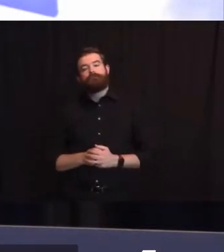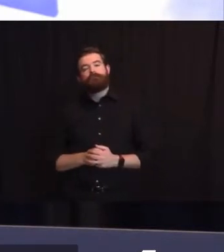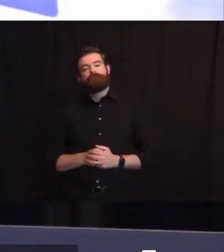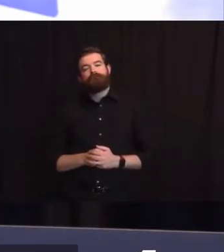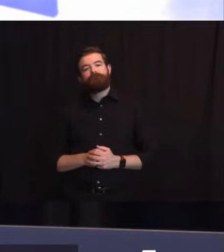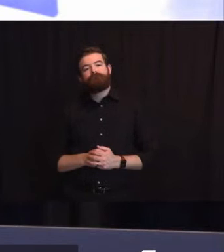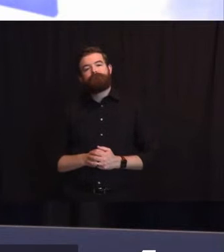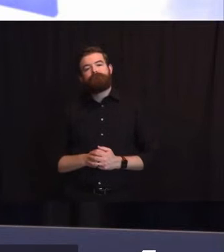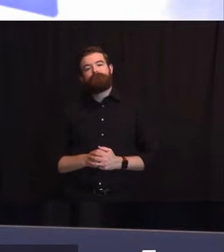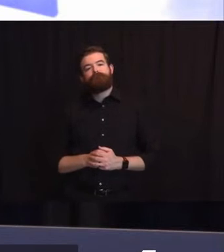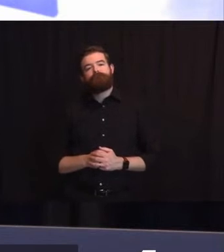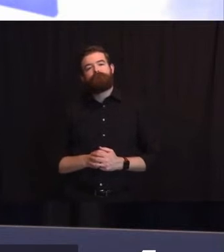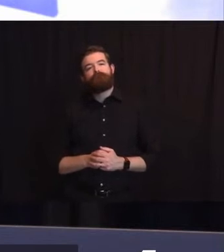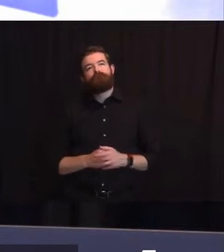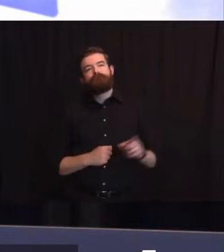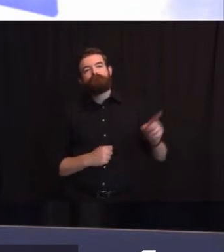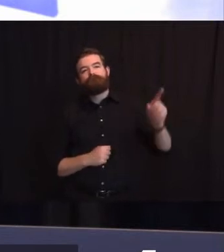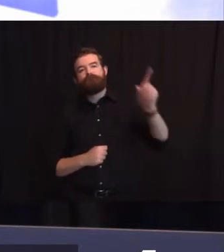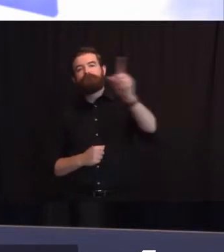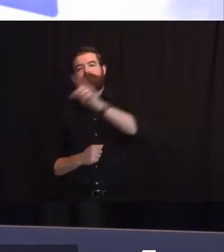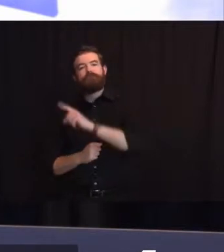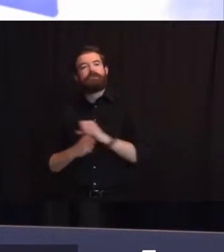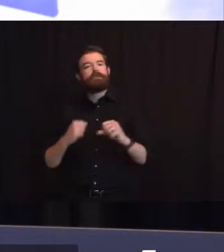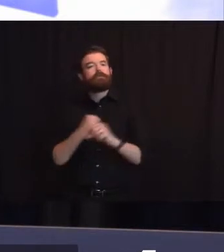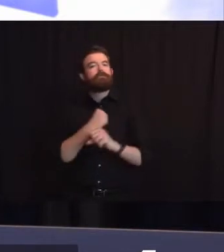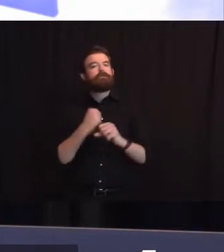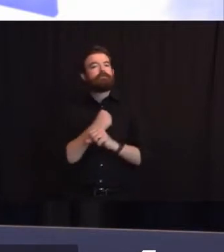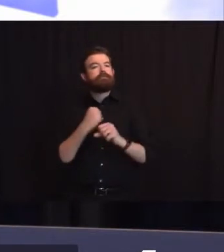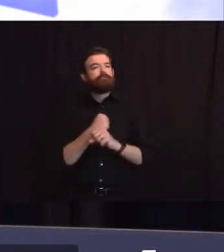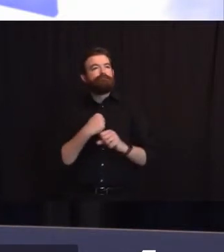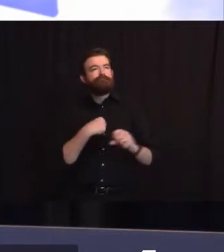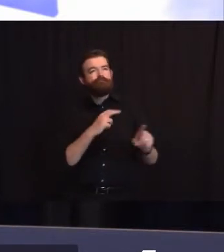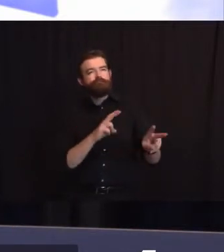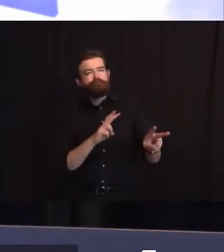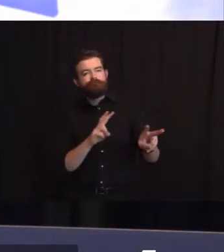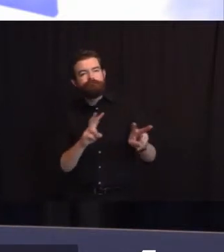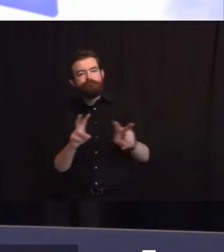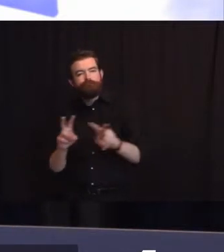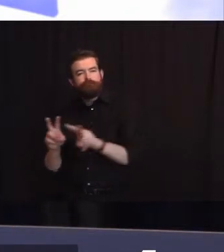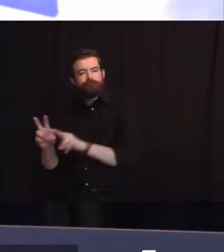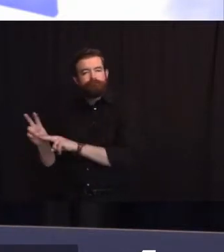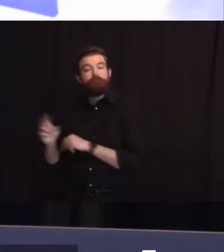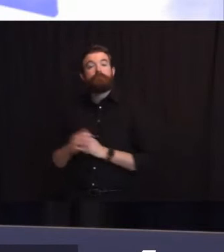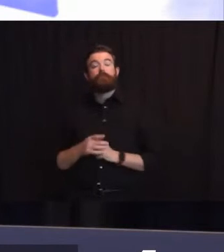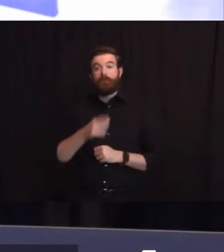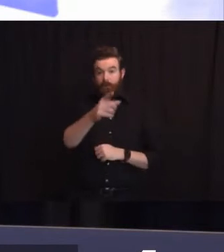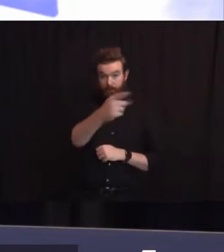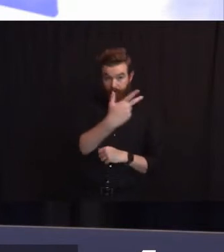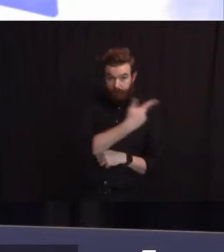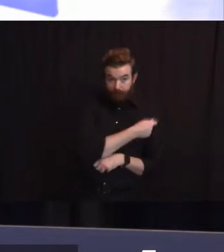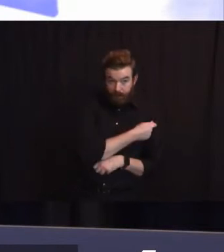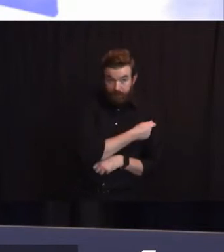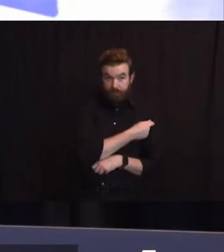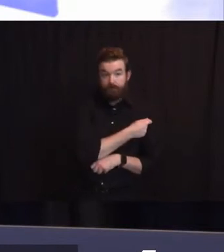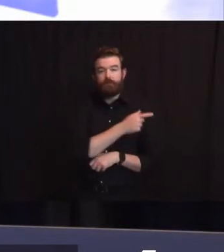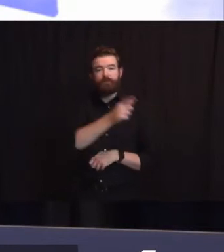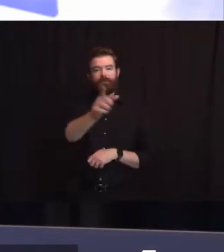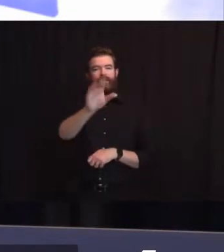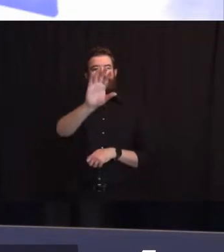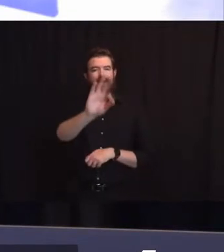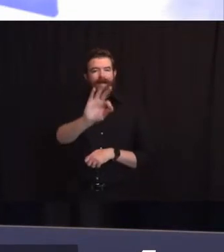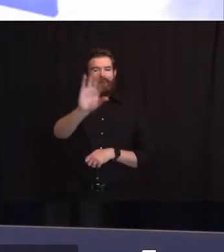have greater than 99% chance, if you are vaccinated, of not getting